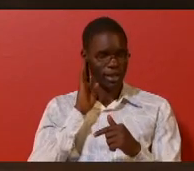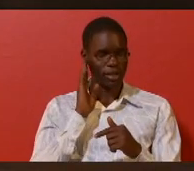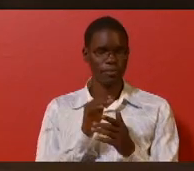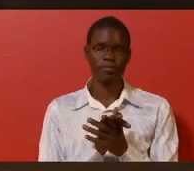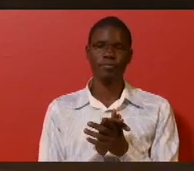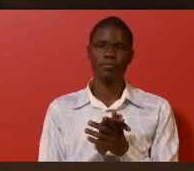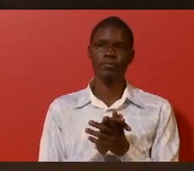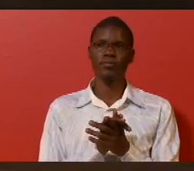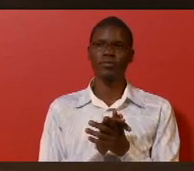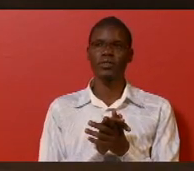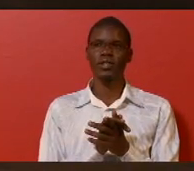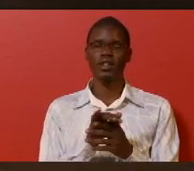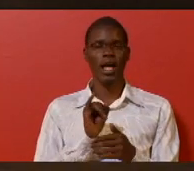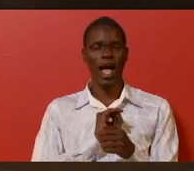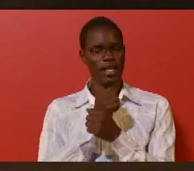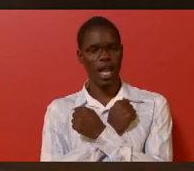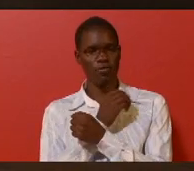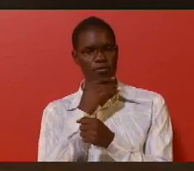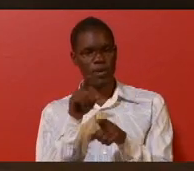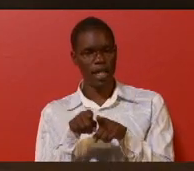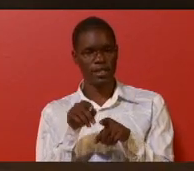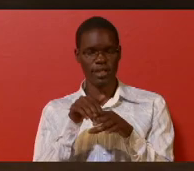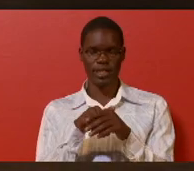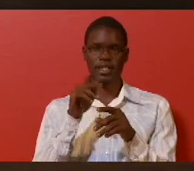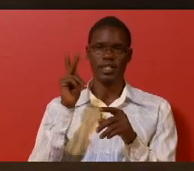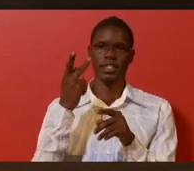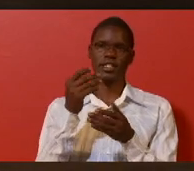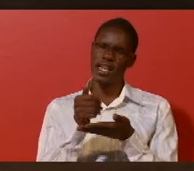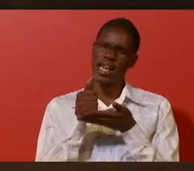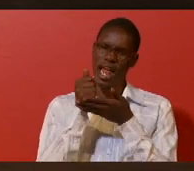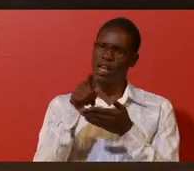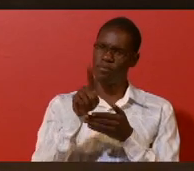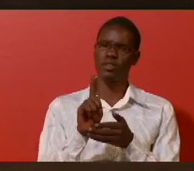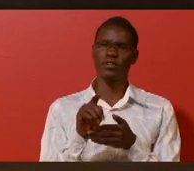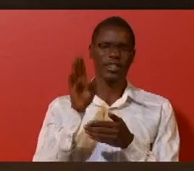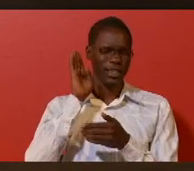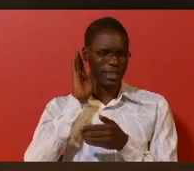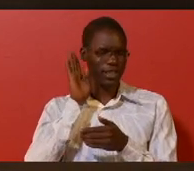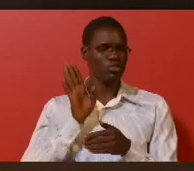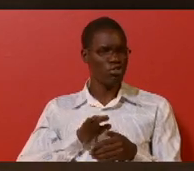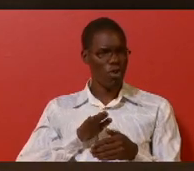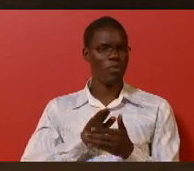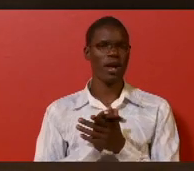brother, I love my brothers in Kenya. Help yourself. Listen to the woman.